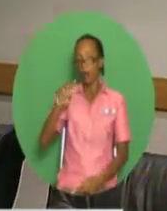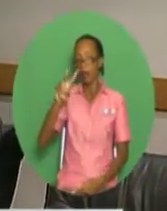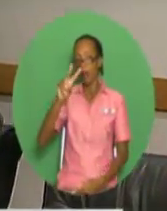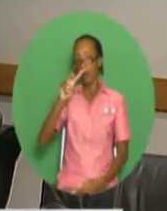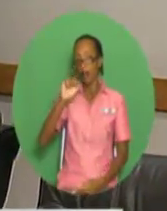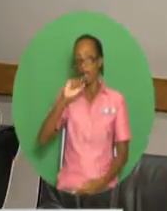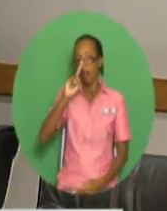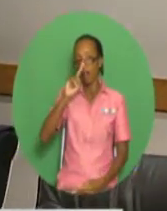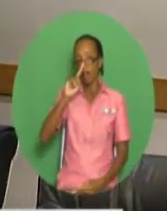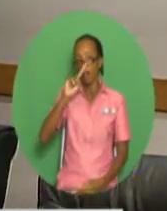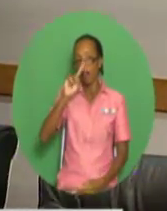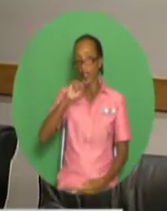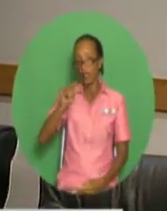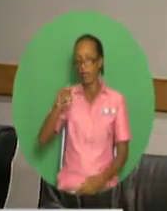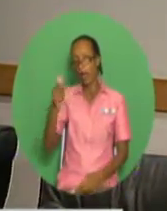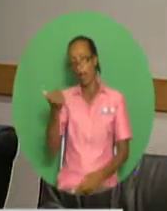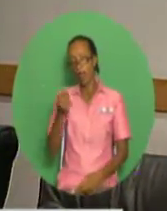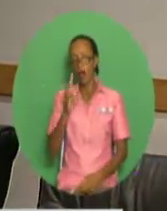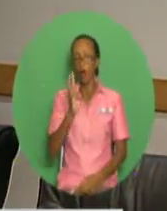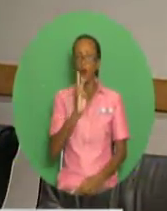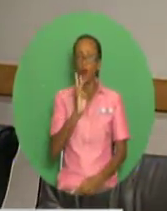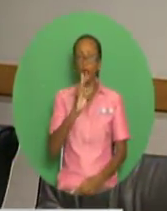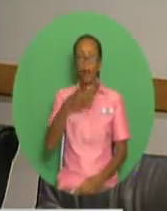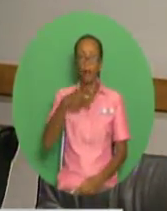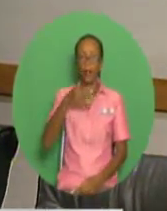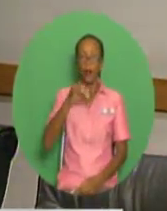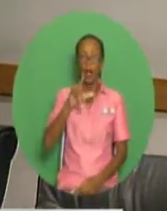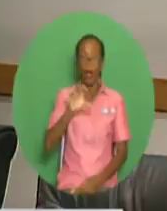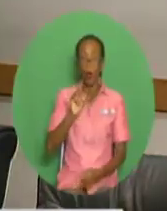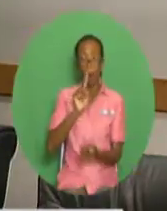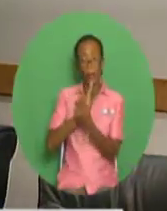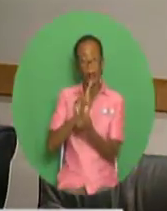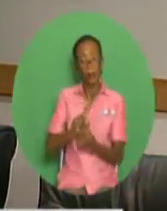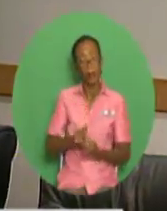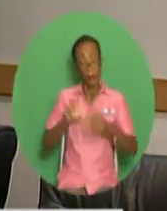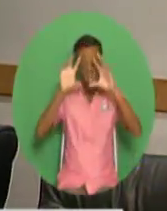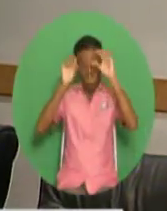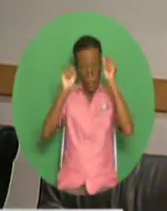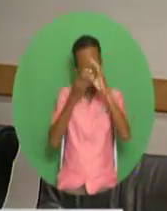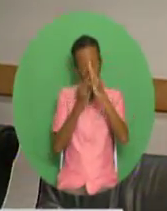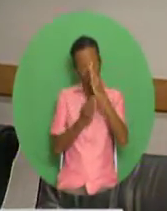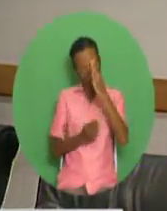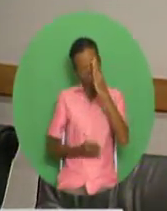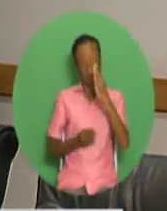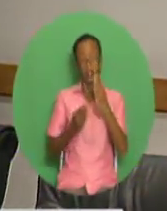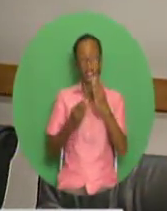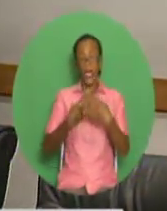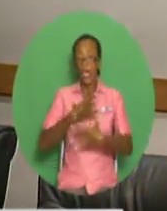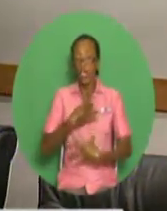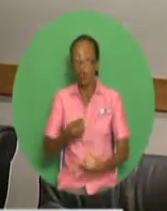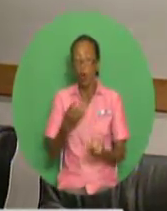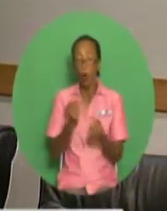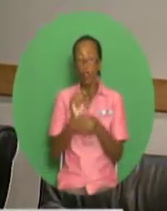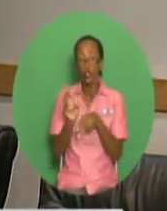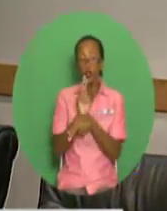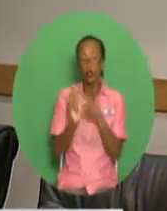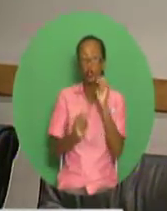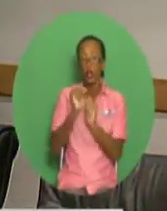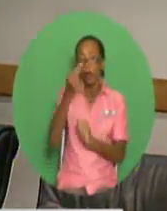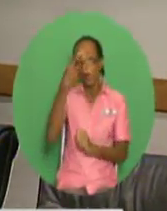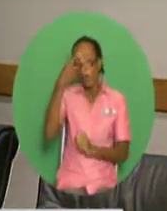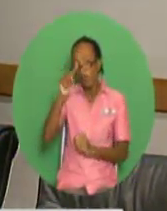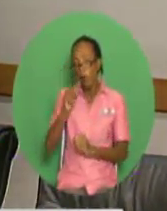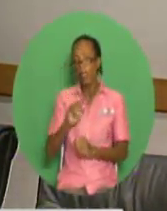Newberger, and so on and so forth. We have met with so many presidents for different world bodies who are interested in coming to Trinidad and Tobago and utilizing